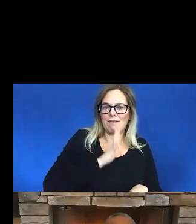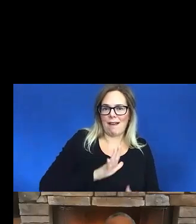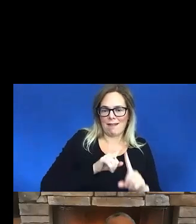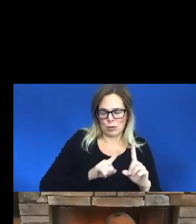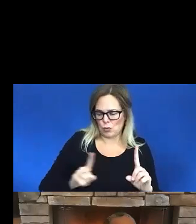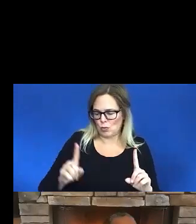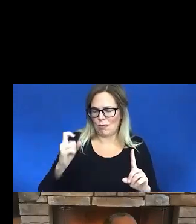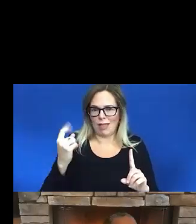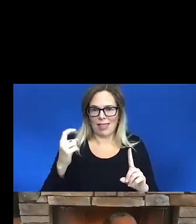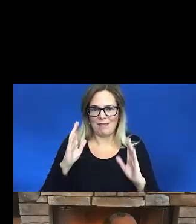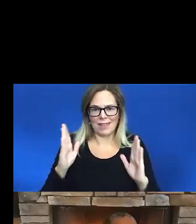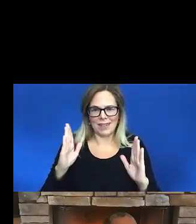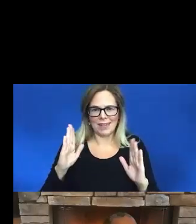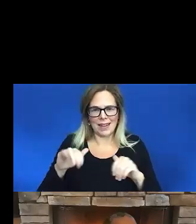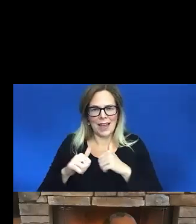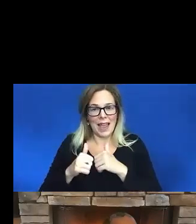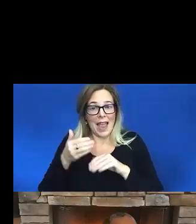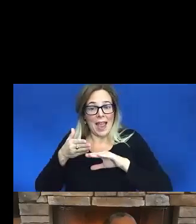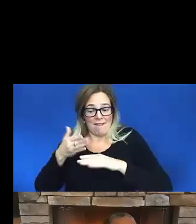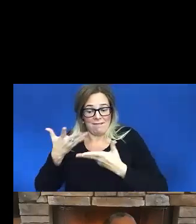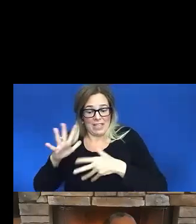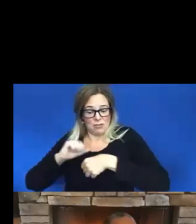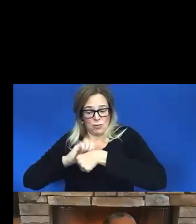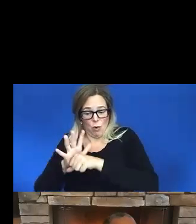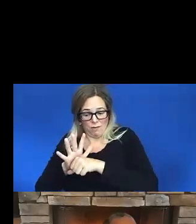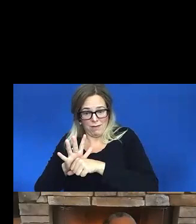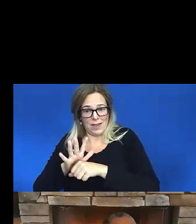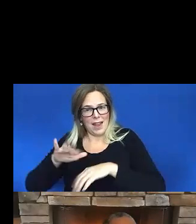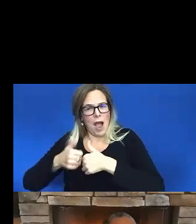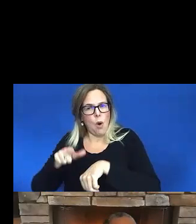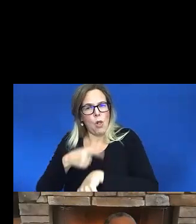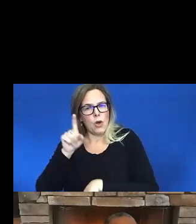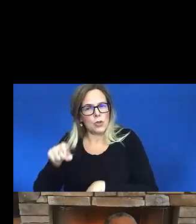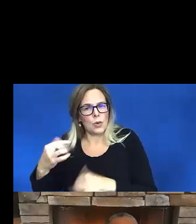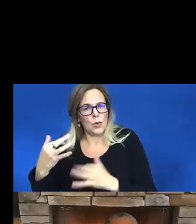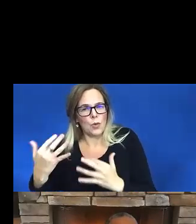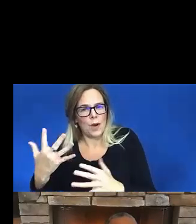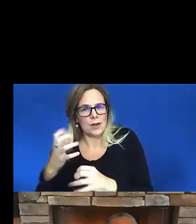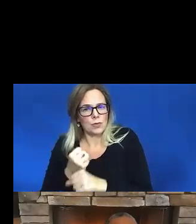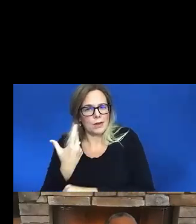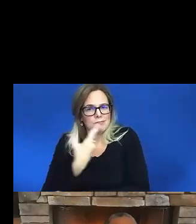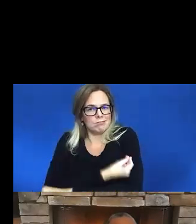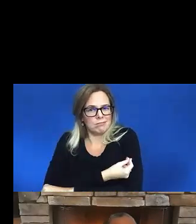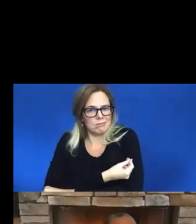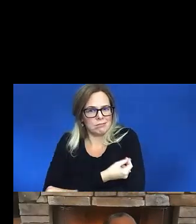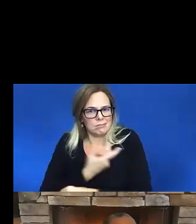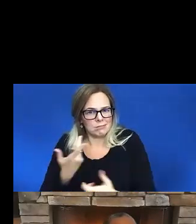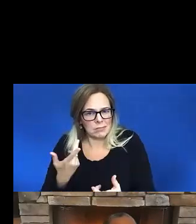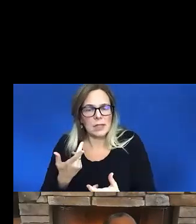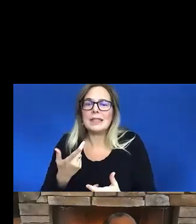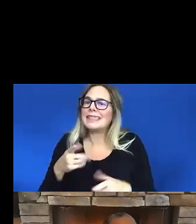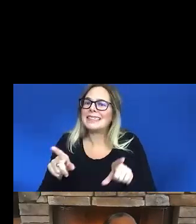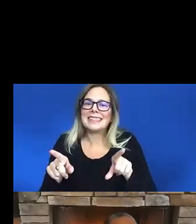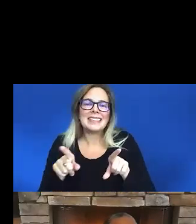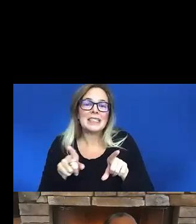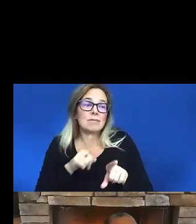recommendations for the 5 to 11-year-olds who had COVID are the same as those we see for older children or adults, which is really a minimum of 10